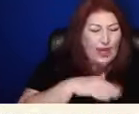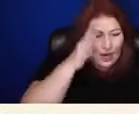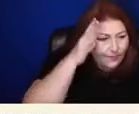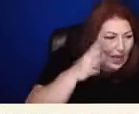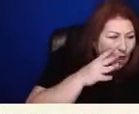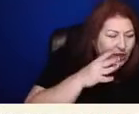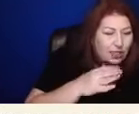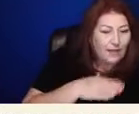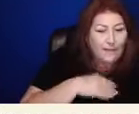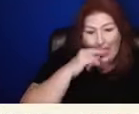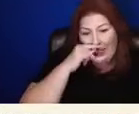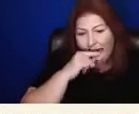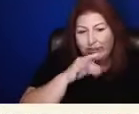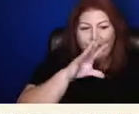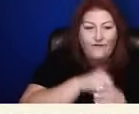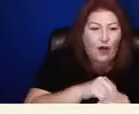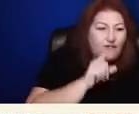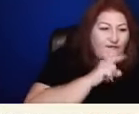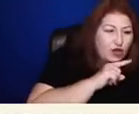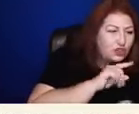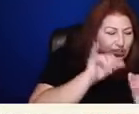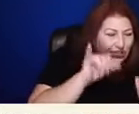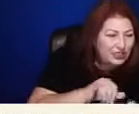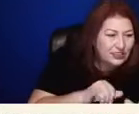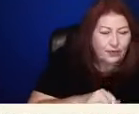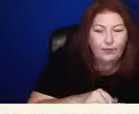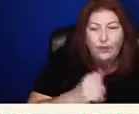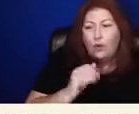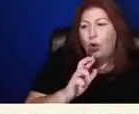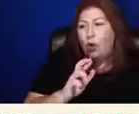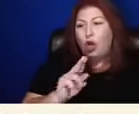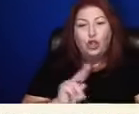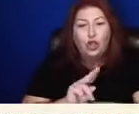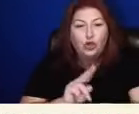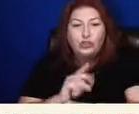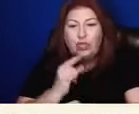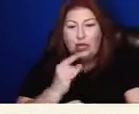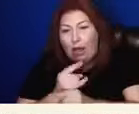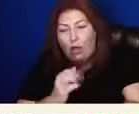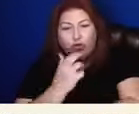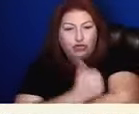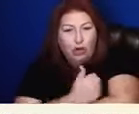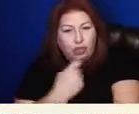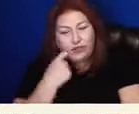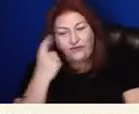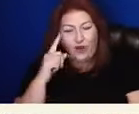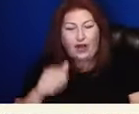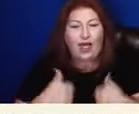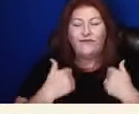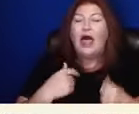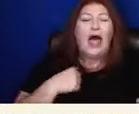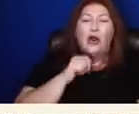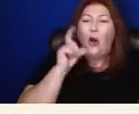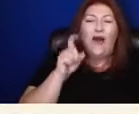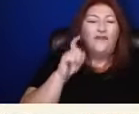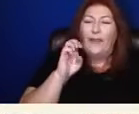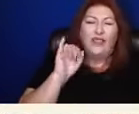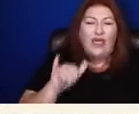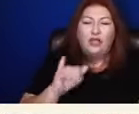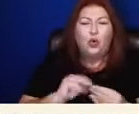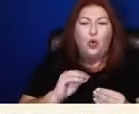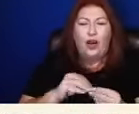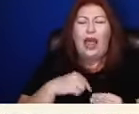into the system or whatever, or using substances my whole life, right? So I don't have to be that story. I get to